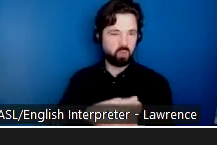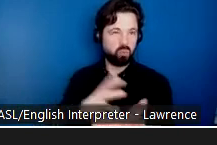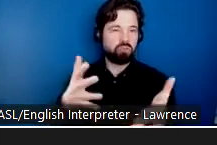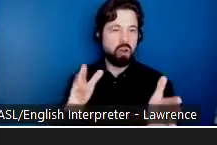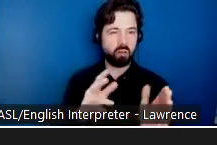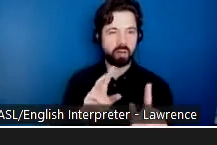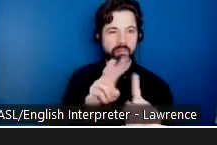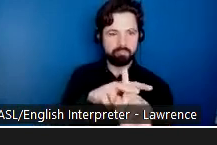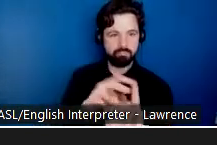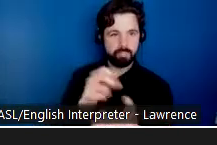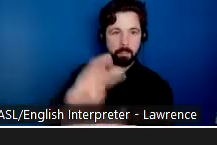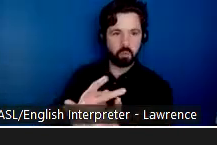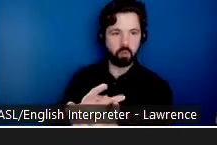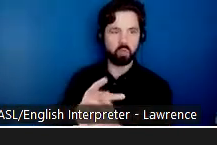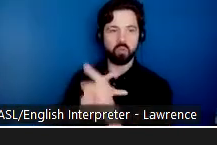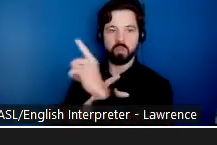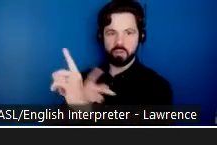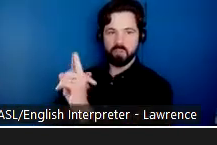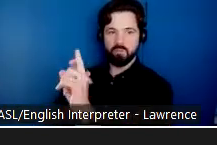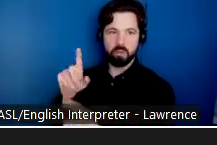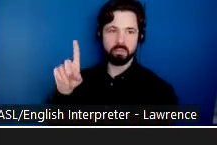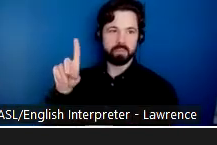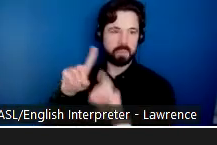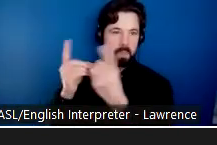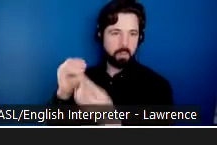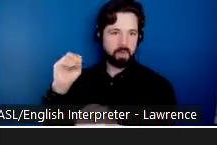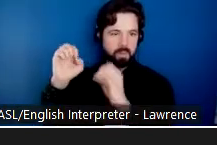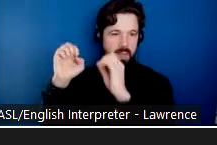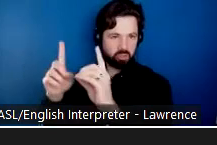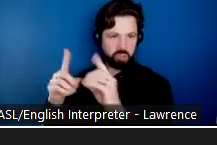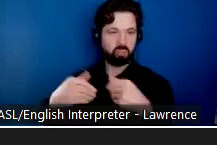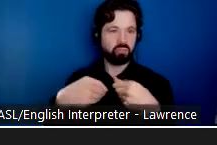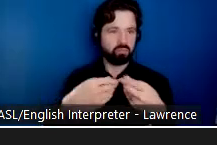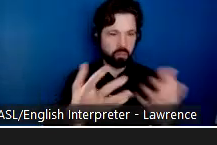by the Department of Education to operate the programs at their school site.